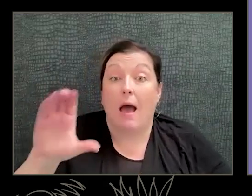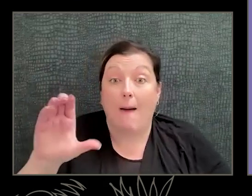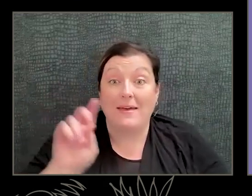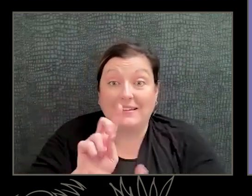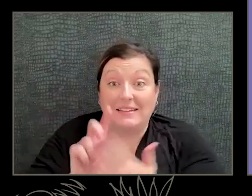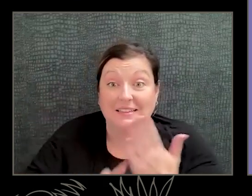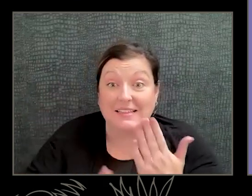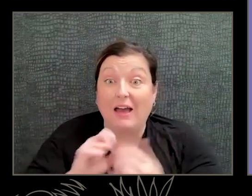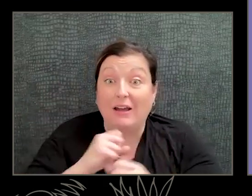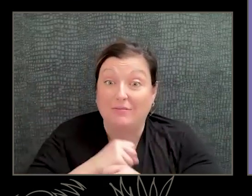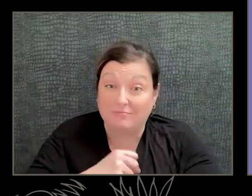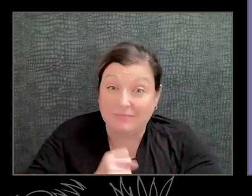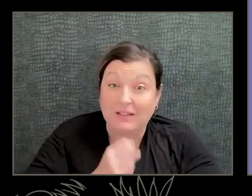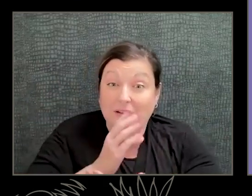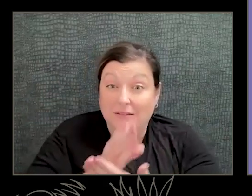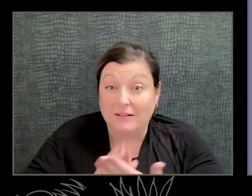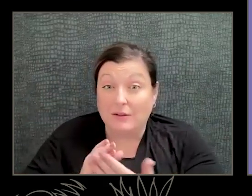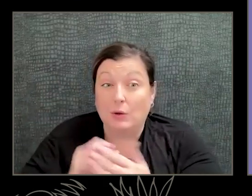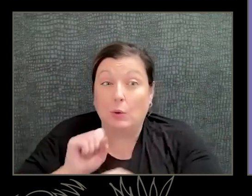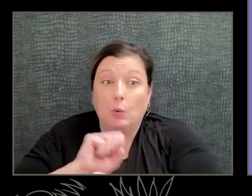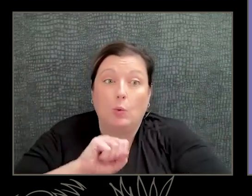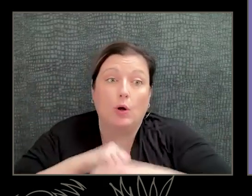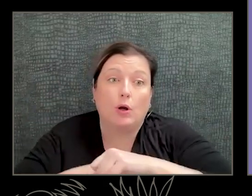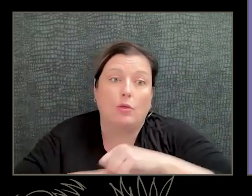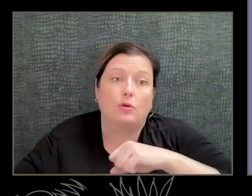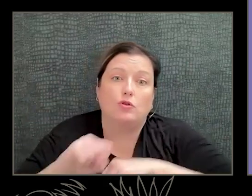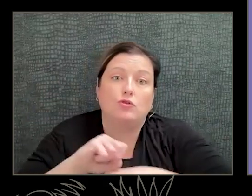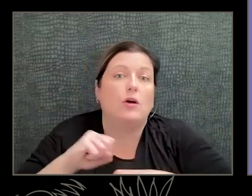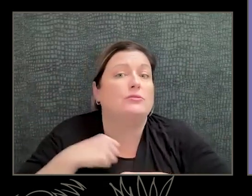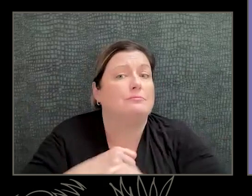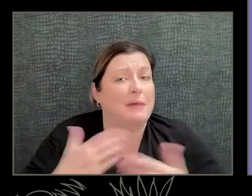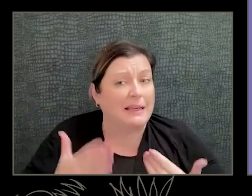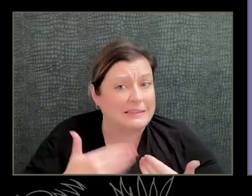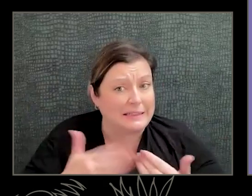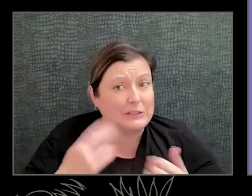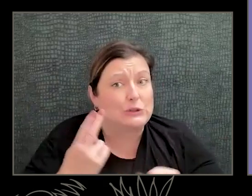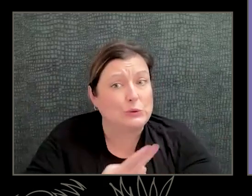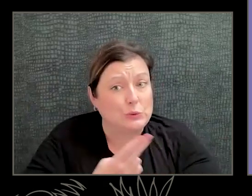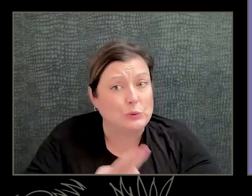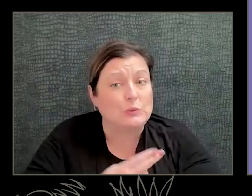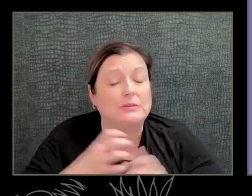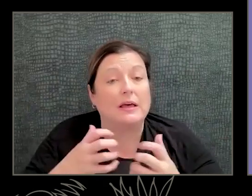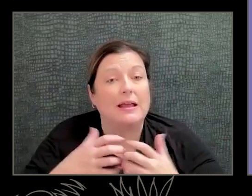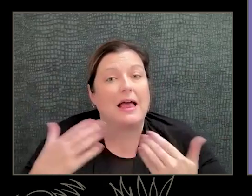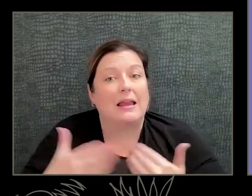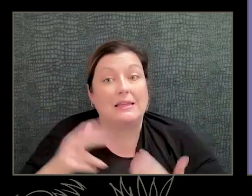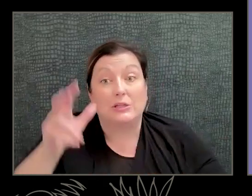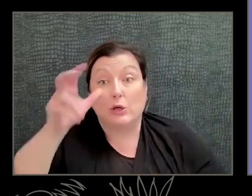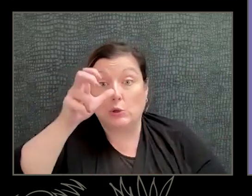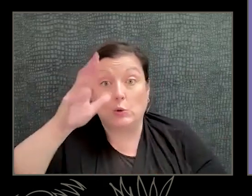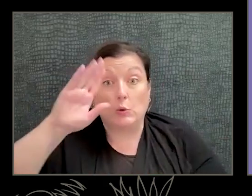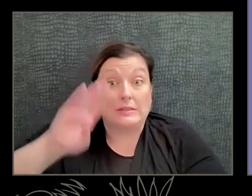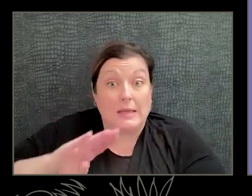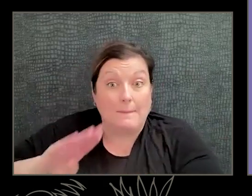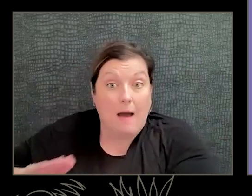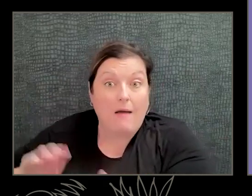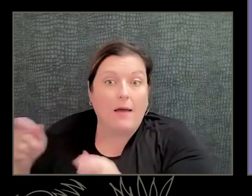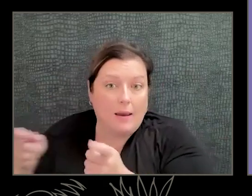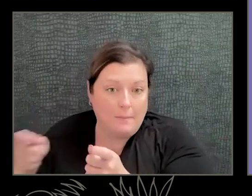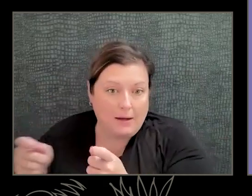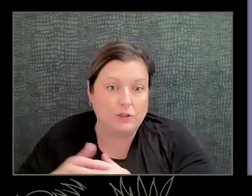components and work on the structure of your markup, it makes it a lot easier to use, and it's a lot easier to debug and manage as well. So